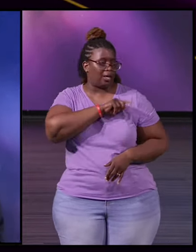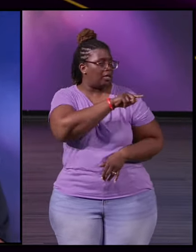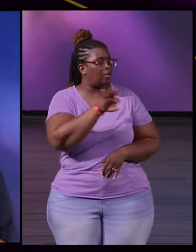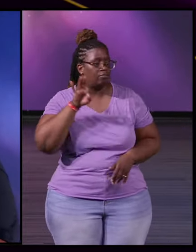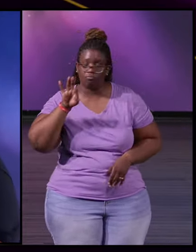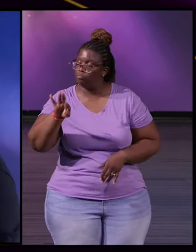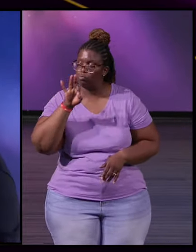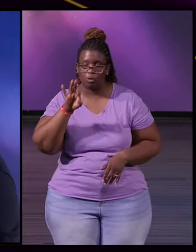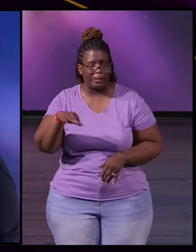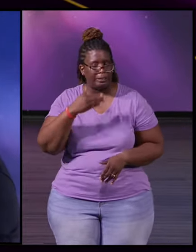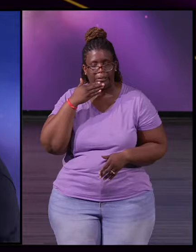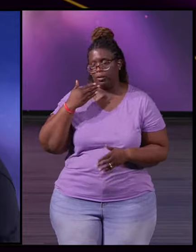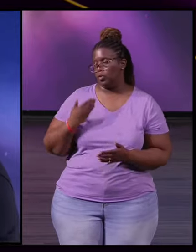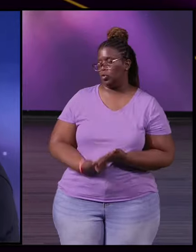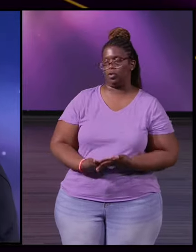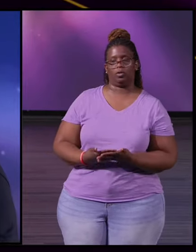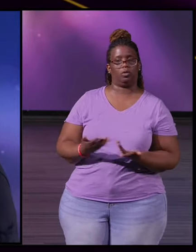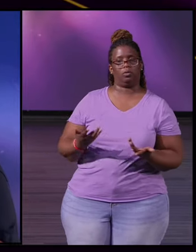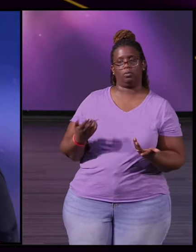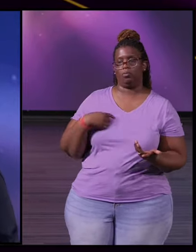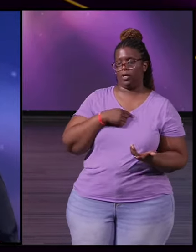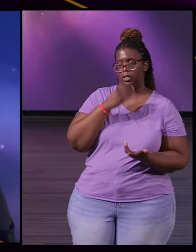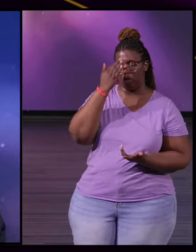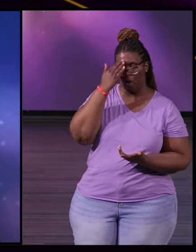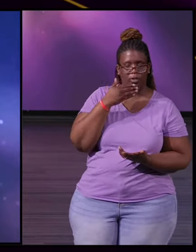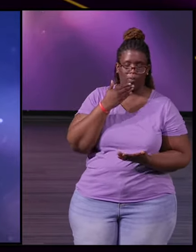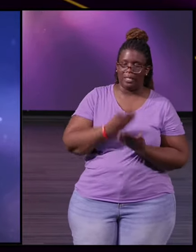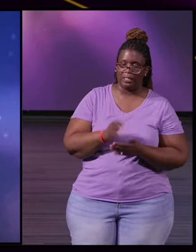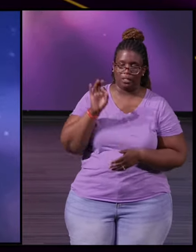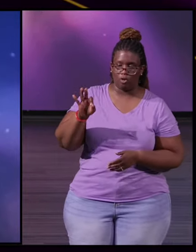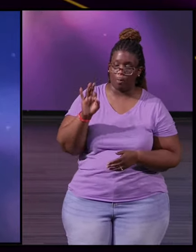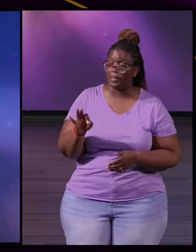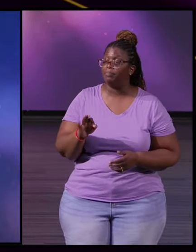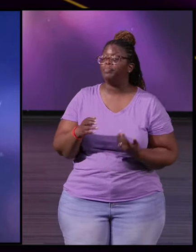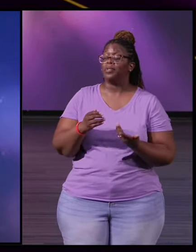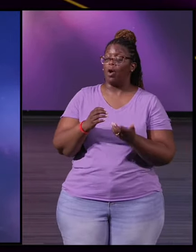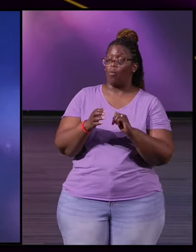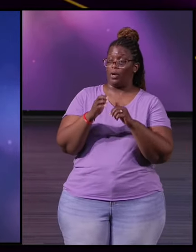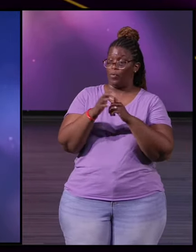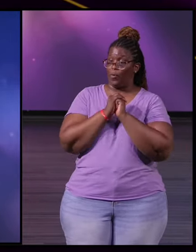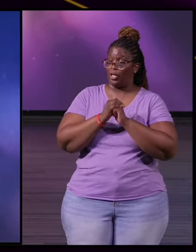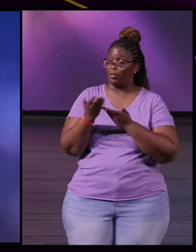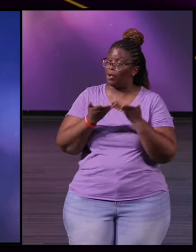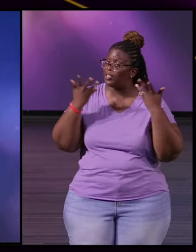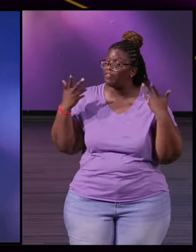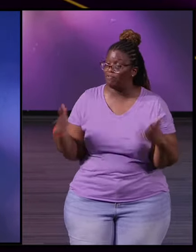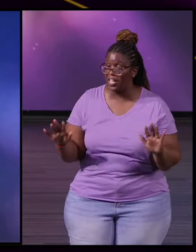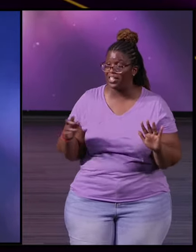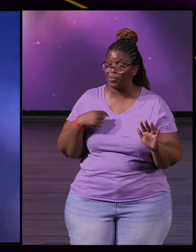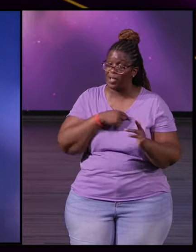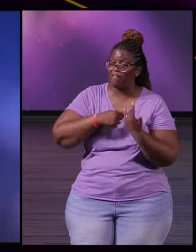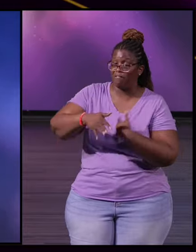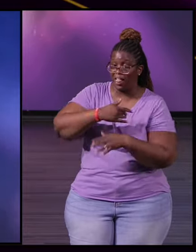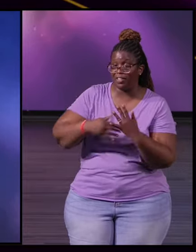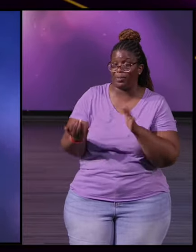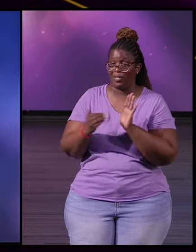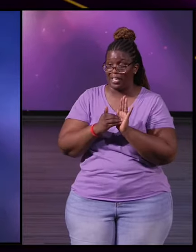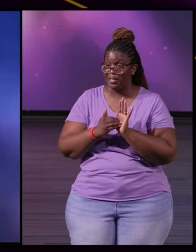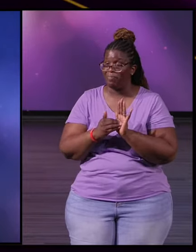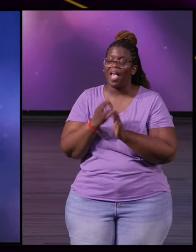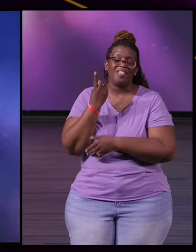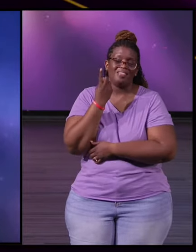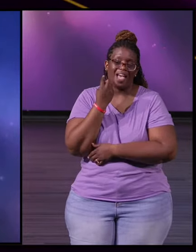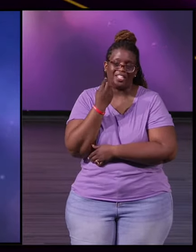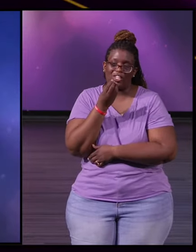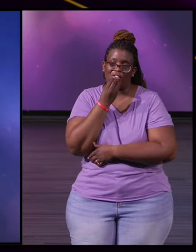gonna be good seeds that's gonna be planted. After service, we have another opportunity for us to fellowship. And so when you leave service day, last year, the